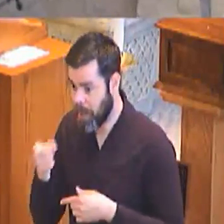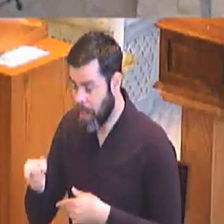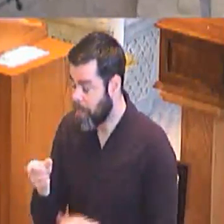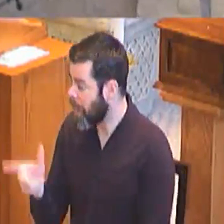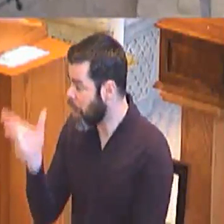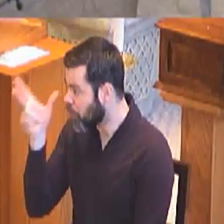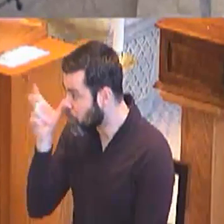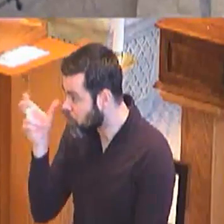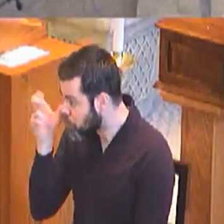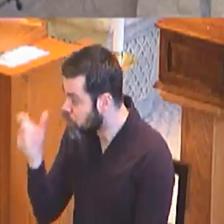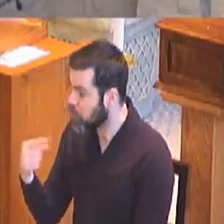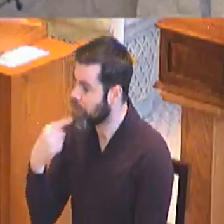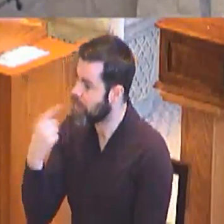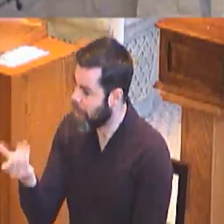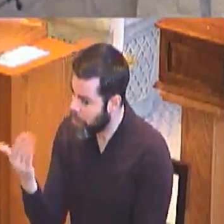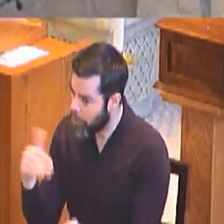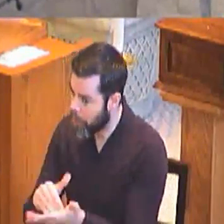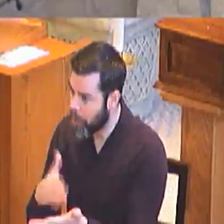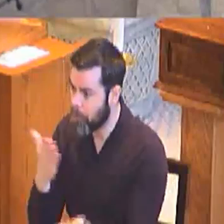you said. Tell it again.